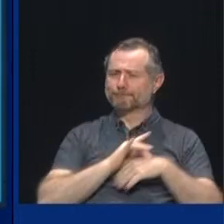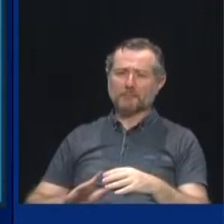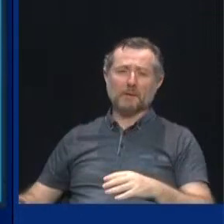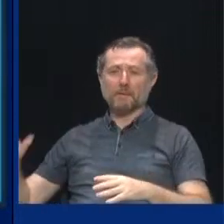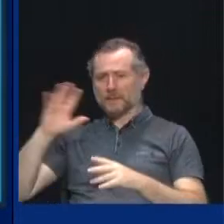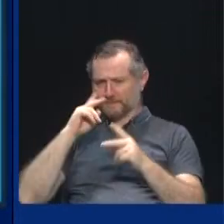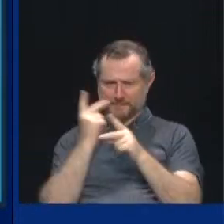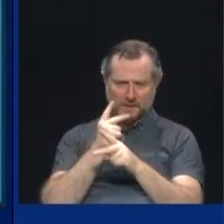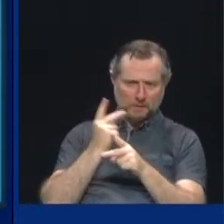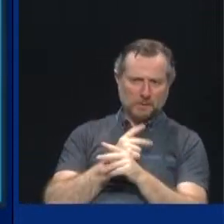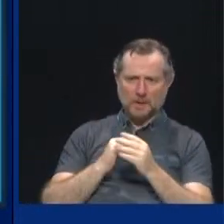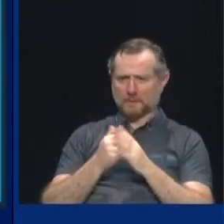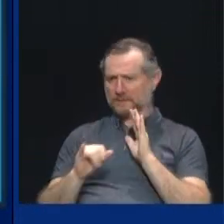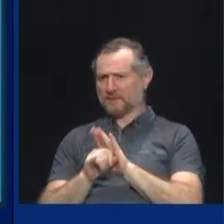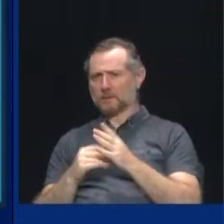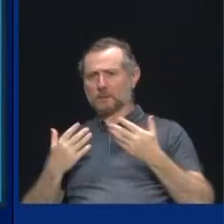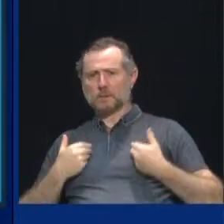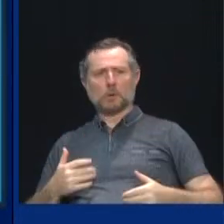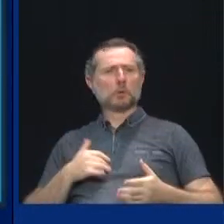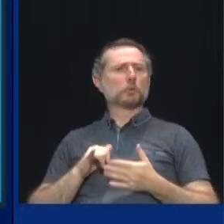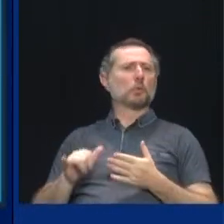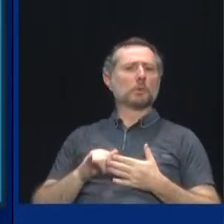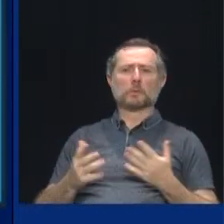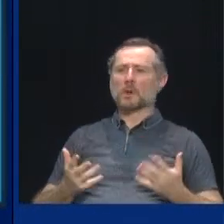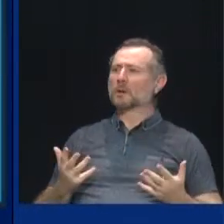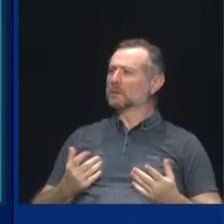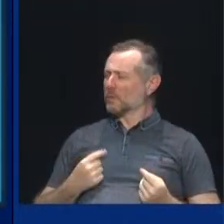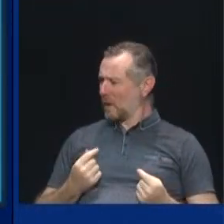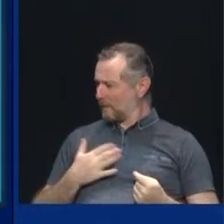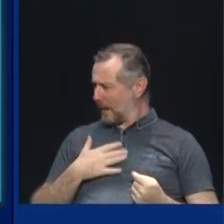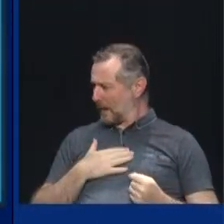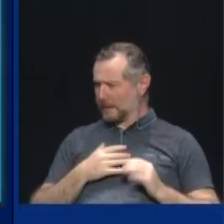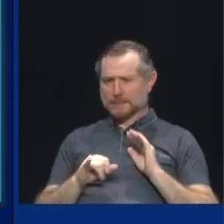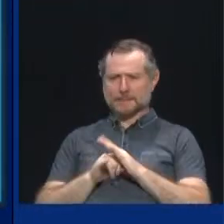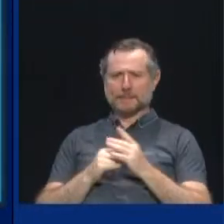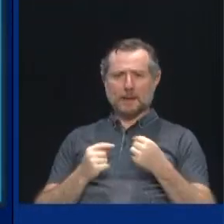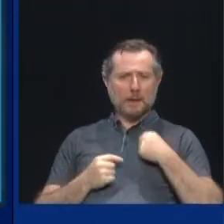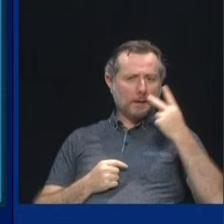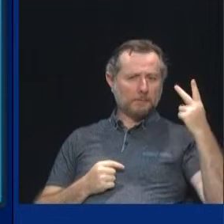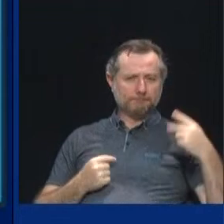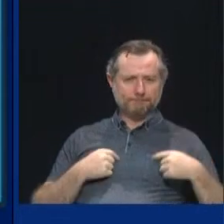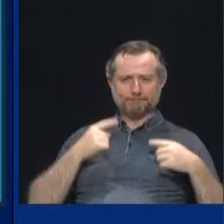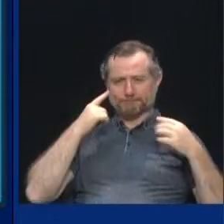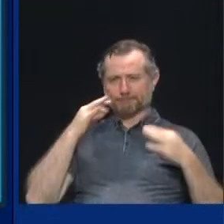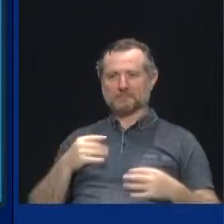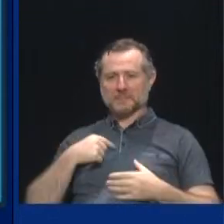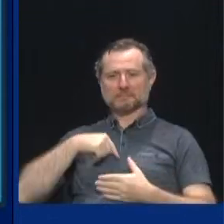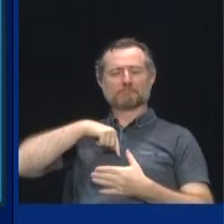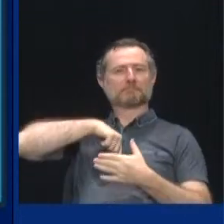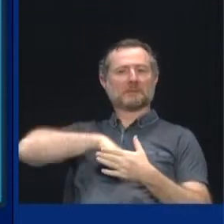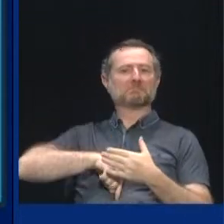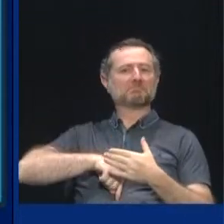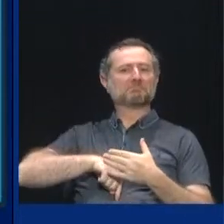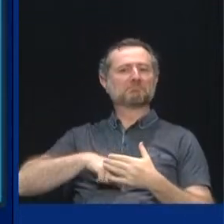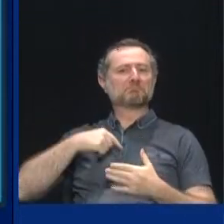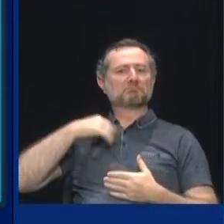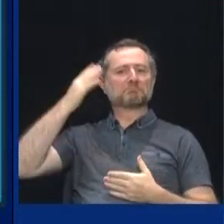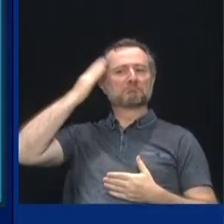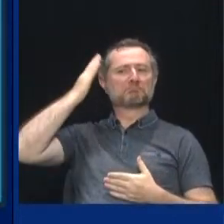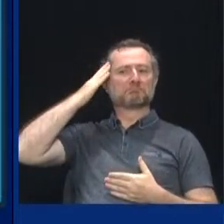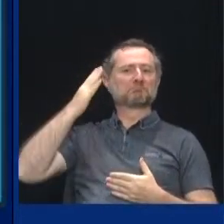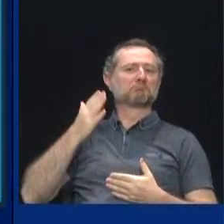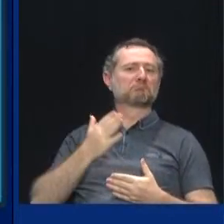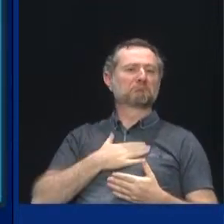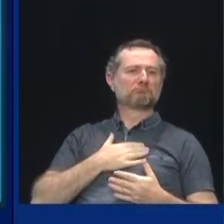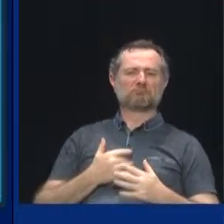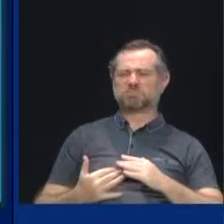York. I don't know how they did that. I think maybe it was my tie used to give me away. But they'd figure out I was from New York and